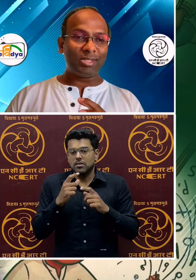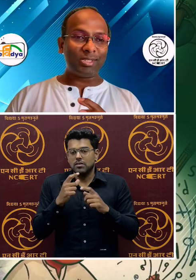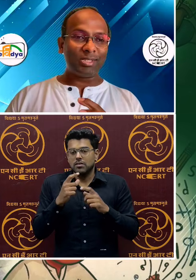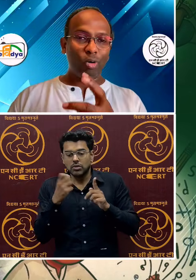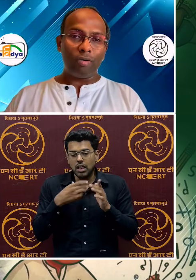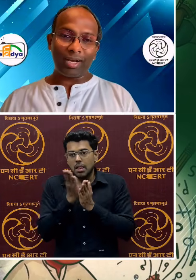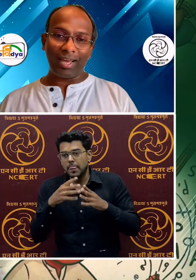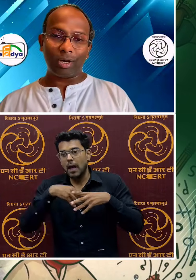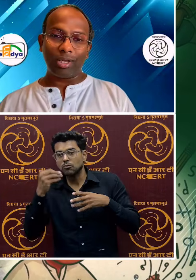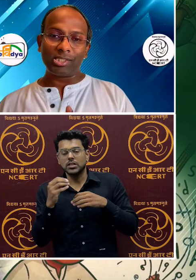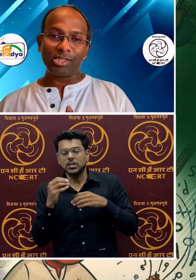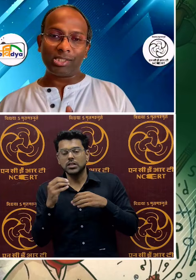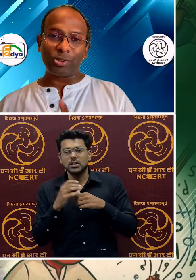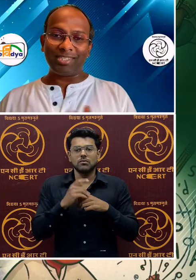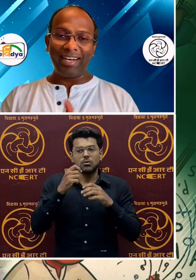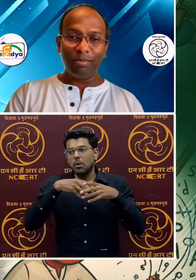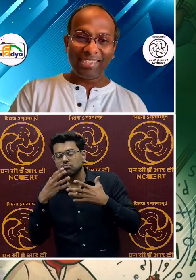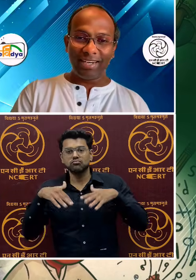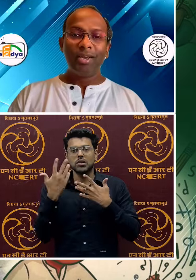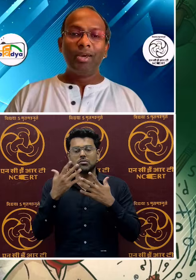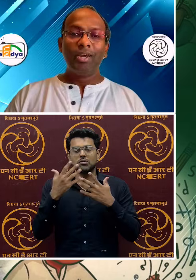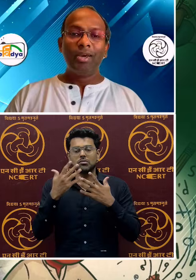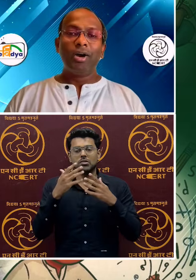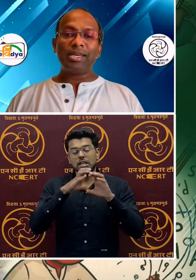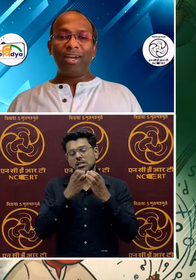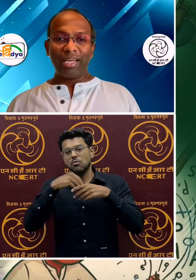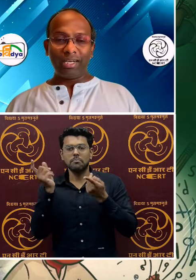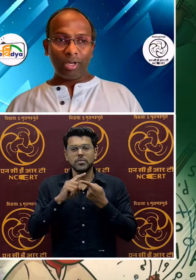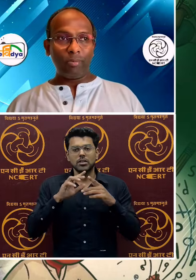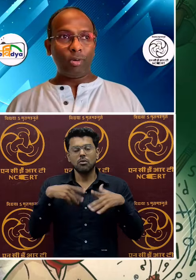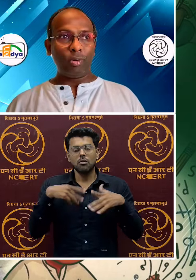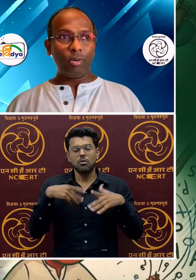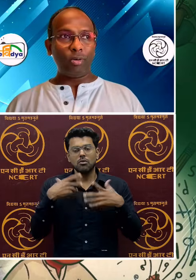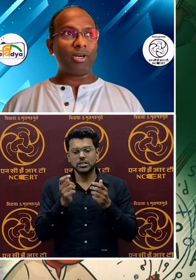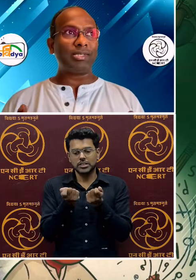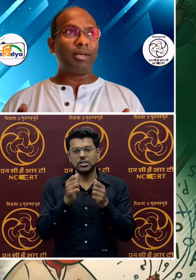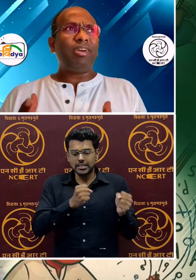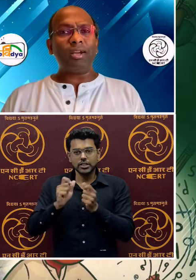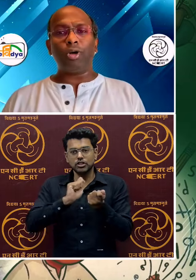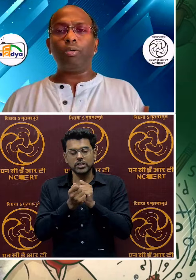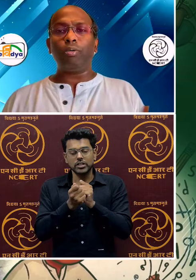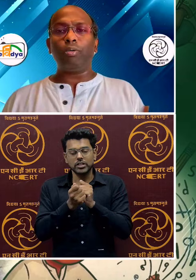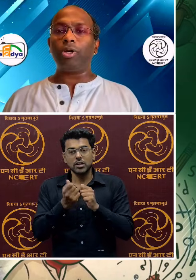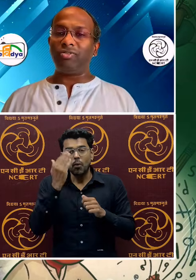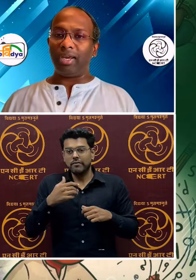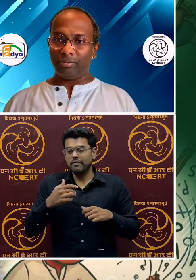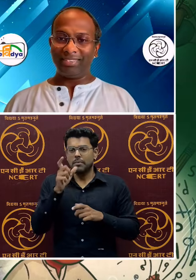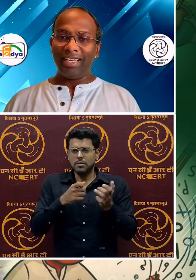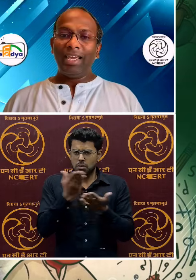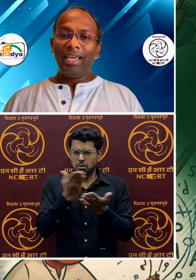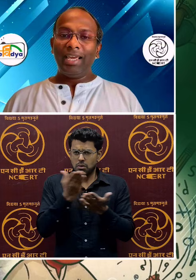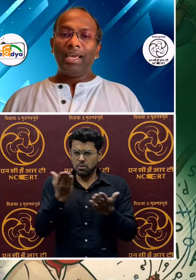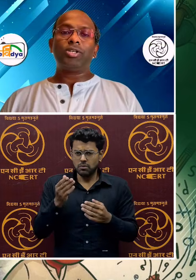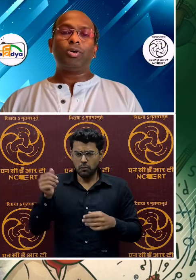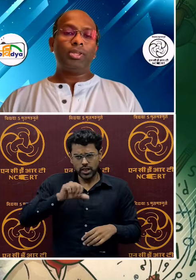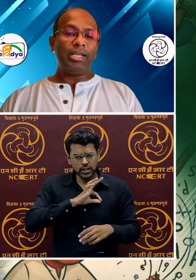out ways to go out of the class, or else switch the table or something of that and all I would do, because failure, no one wants to fail.